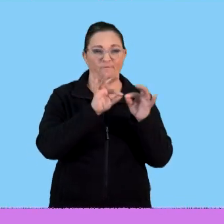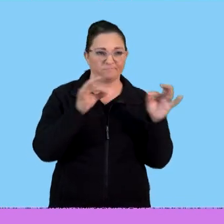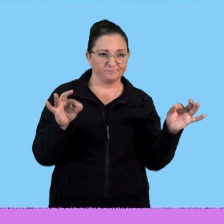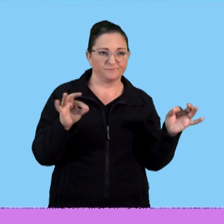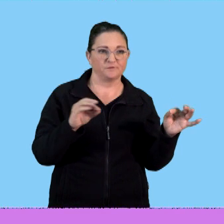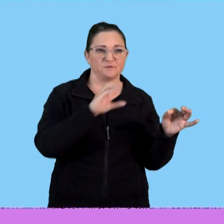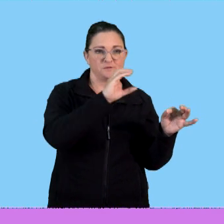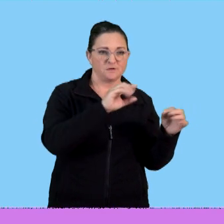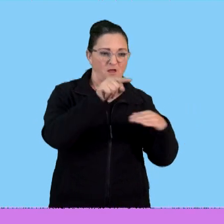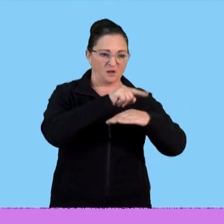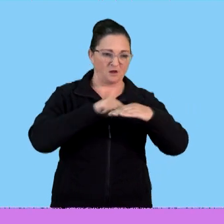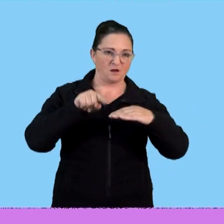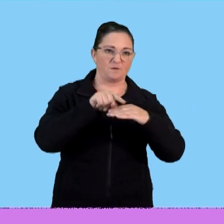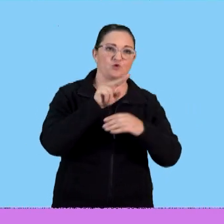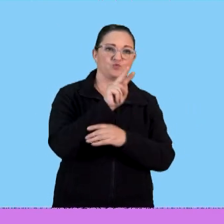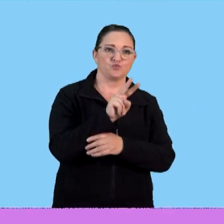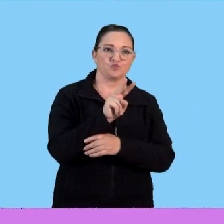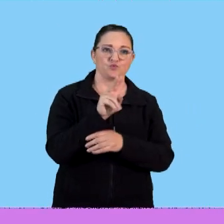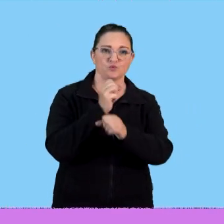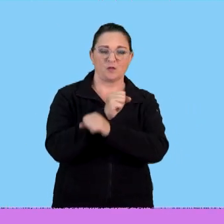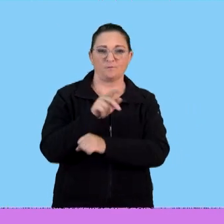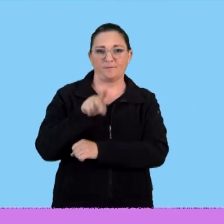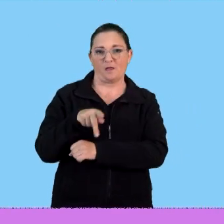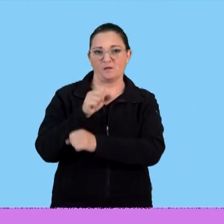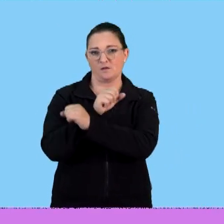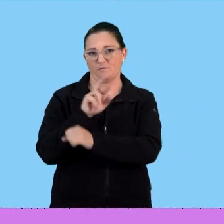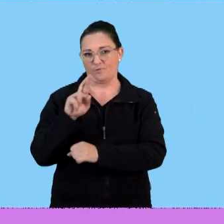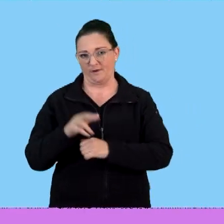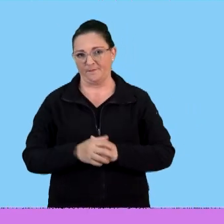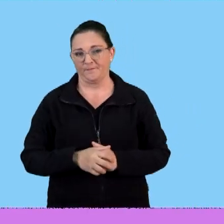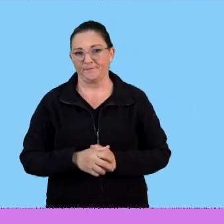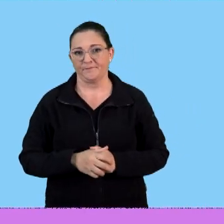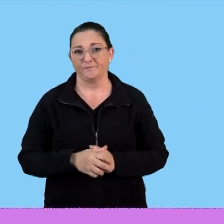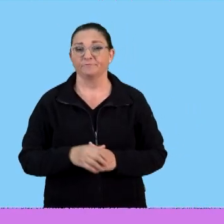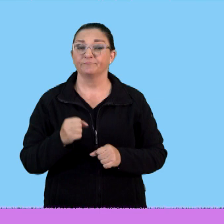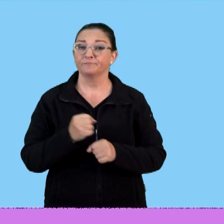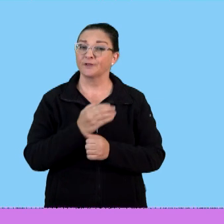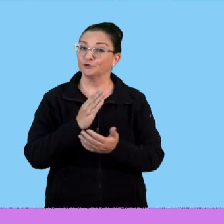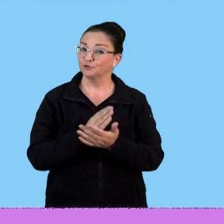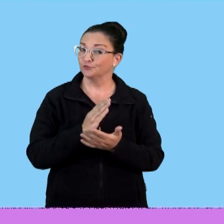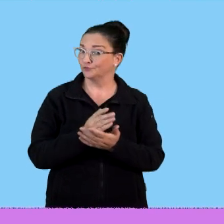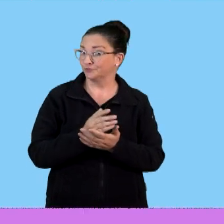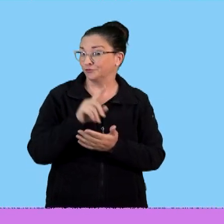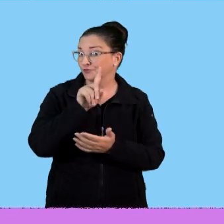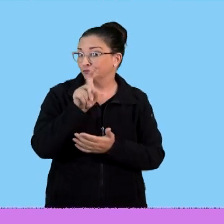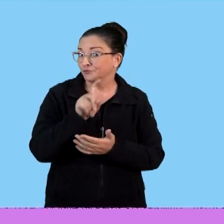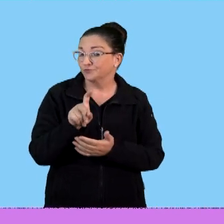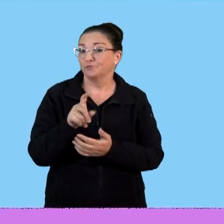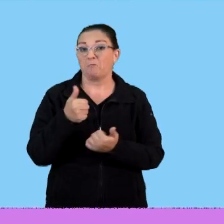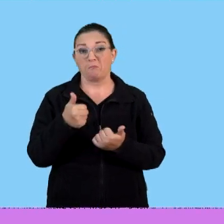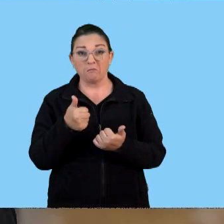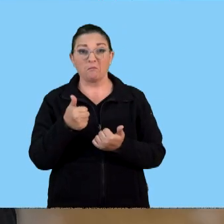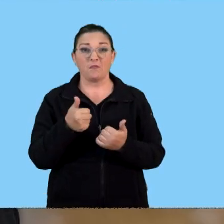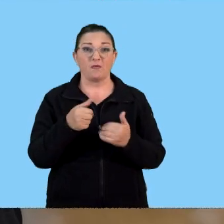formula, circumference equals 2 times pi times radius. All right? Please make sure you tackle this